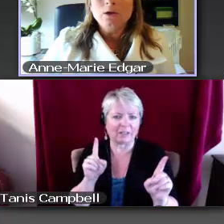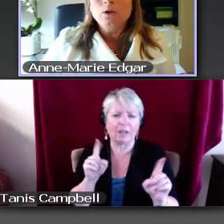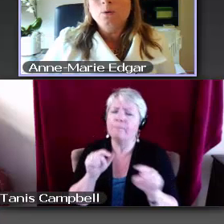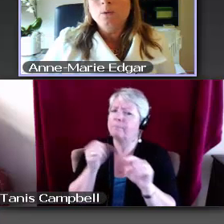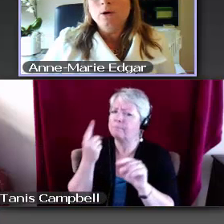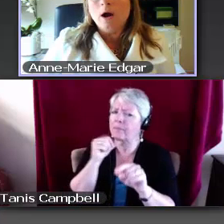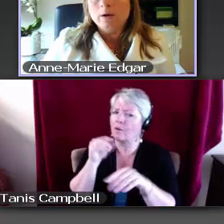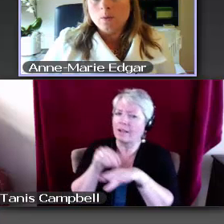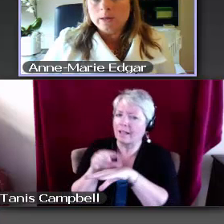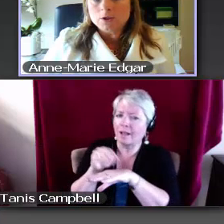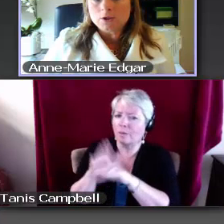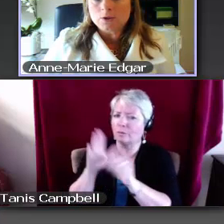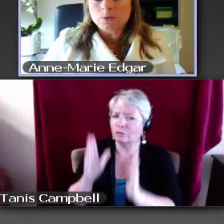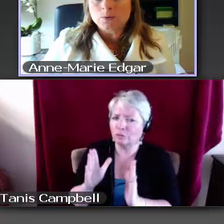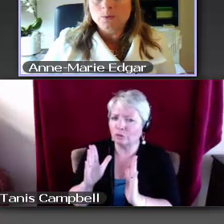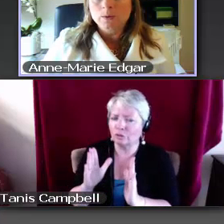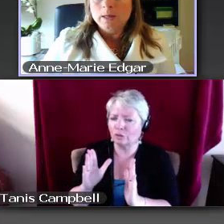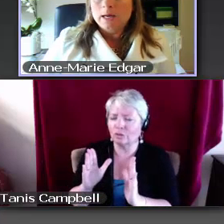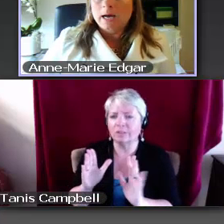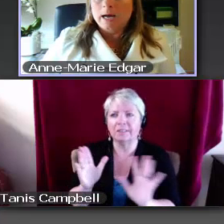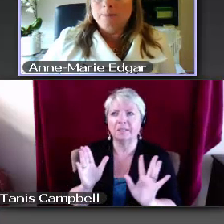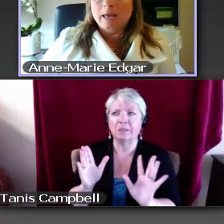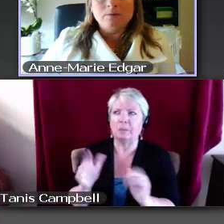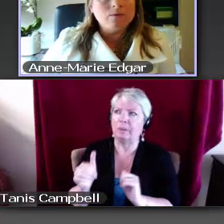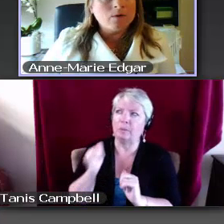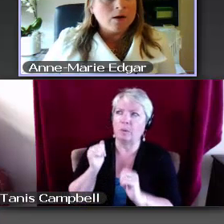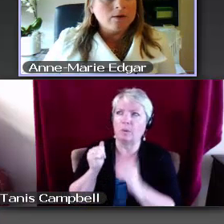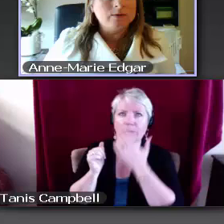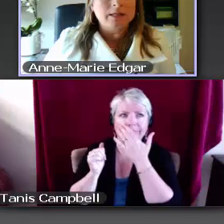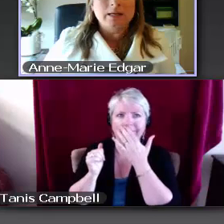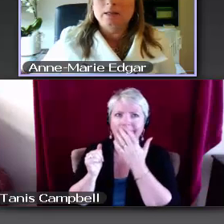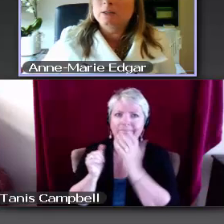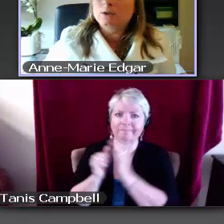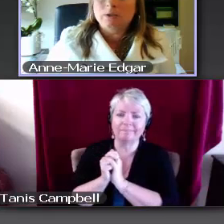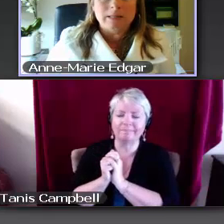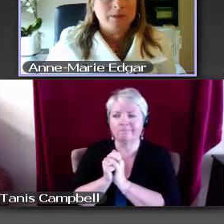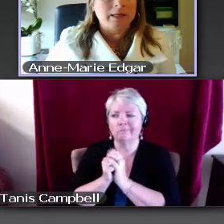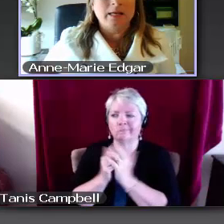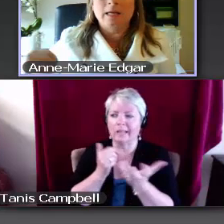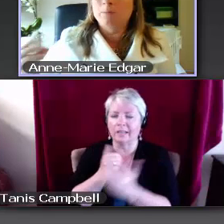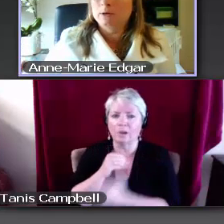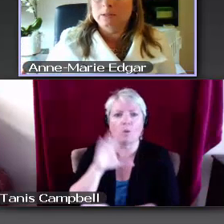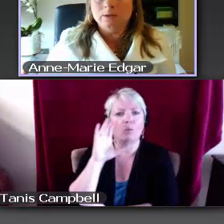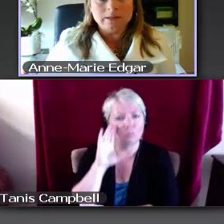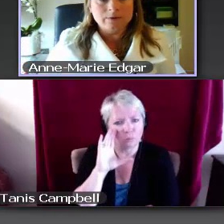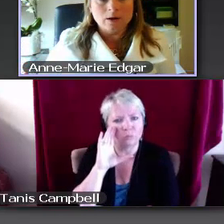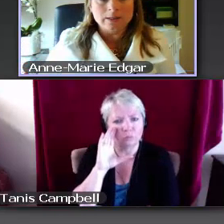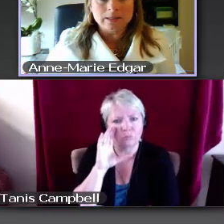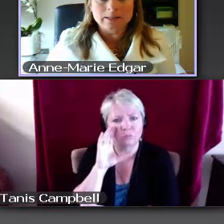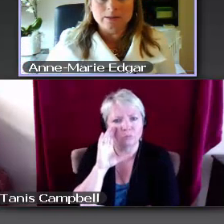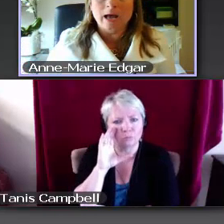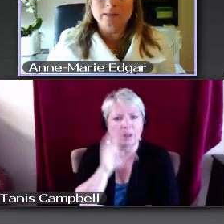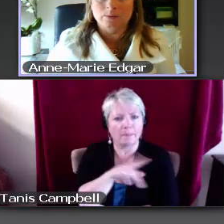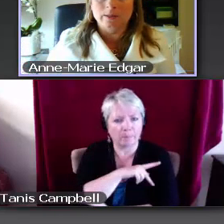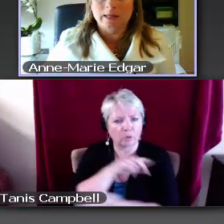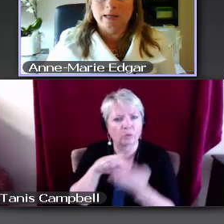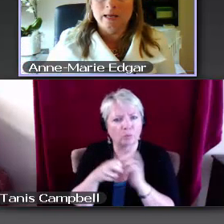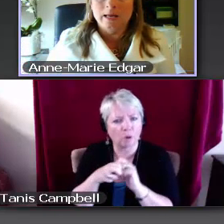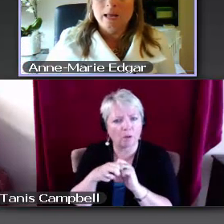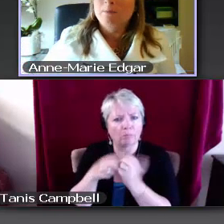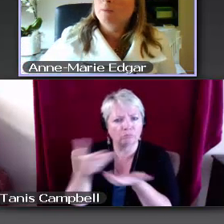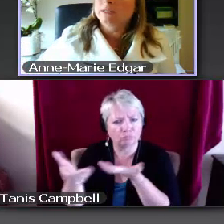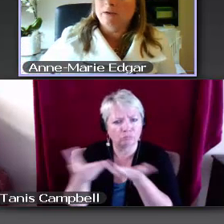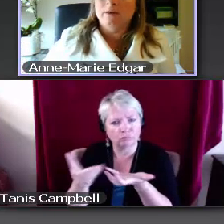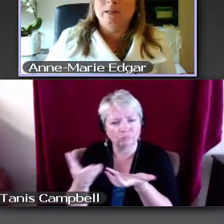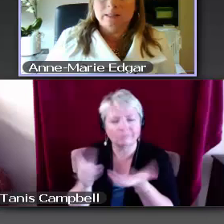counselors, we're not going to get involved too deeply in personal difficulties or that sort of